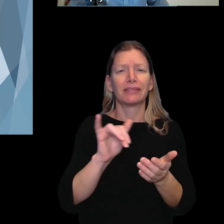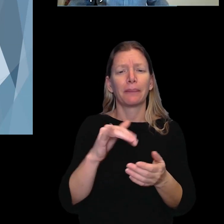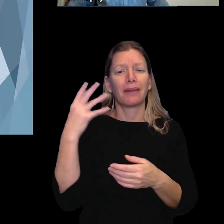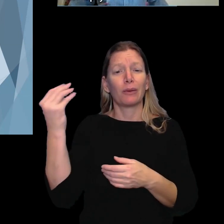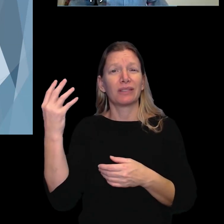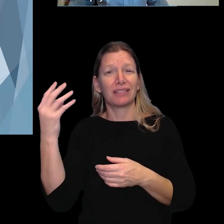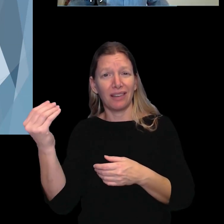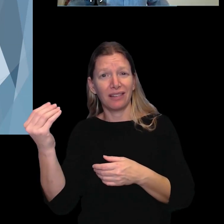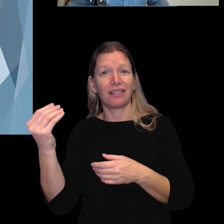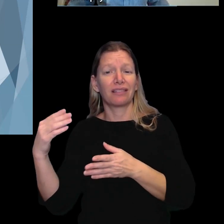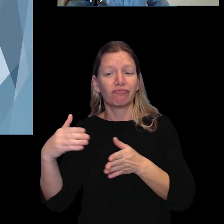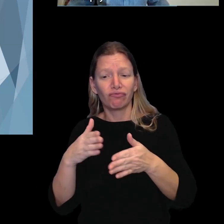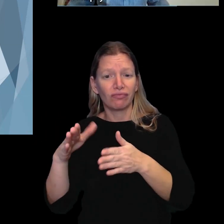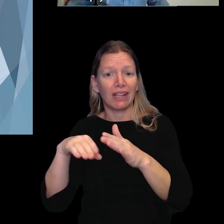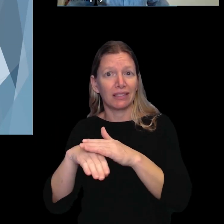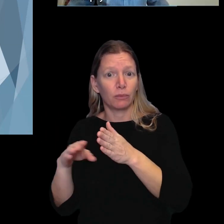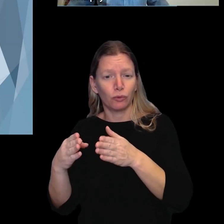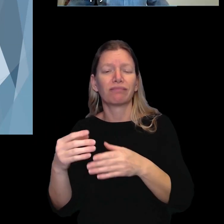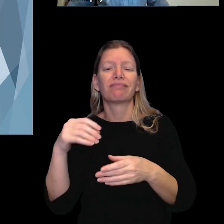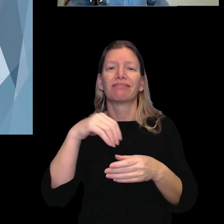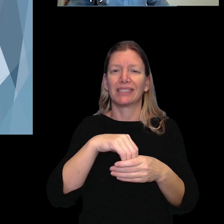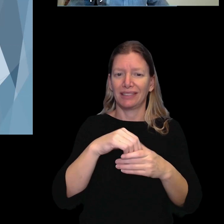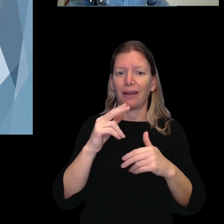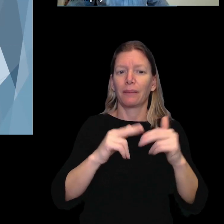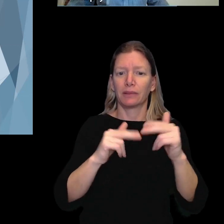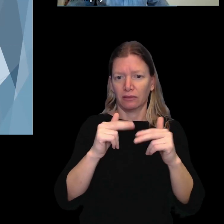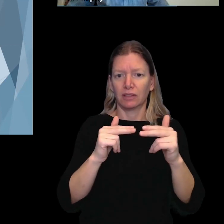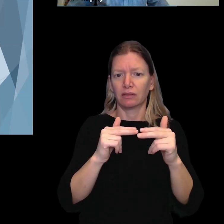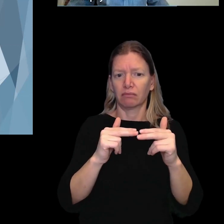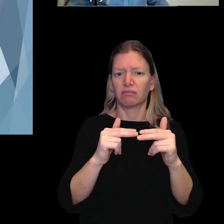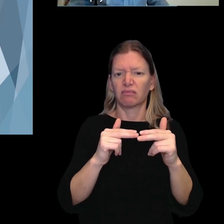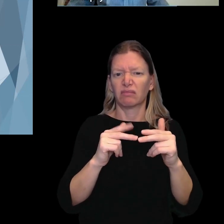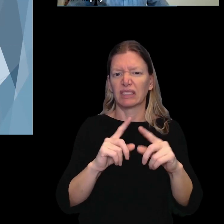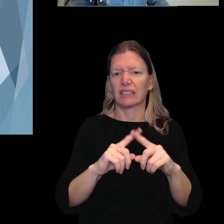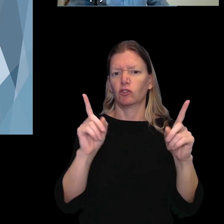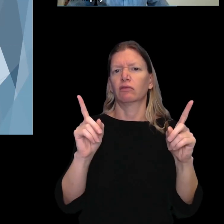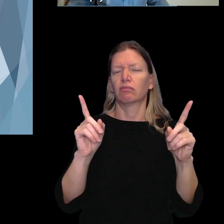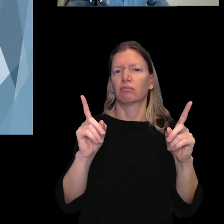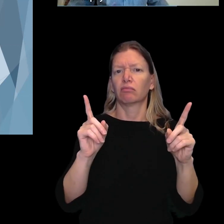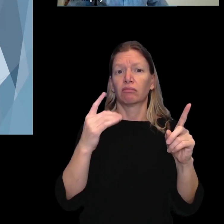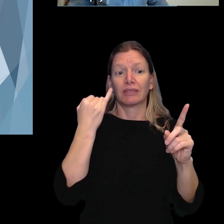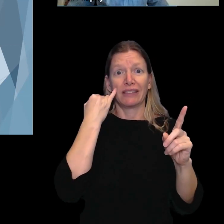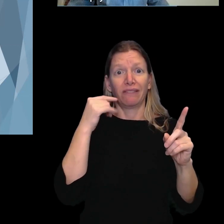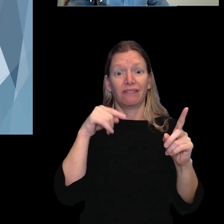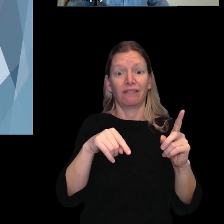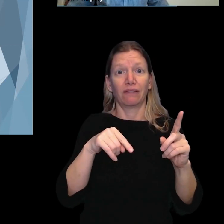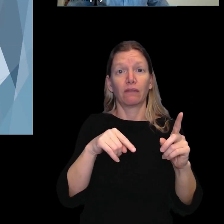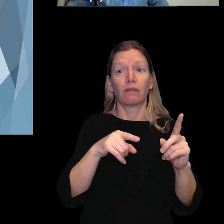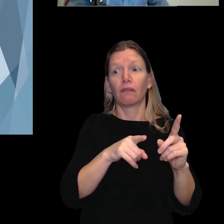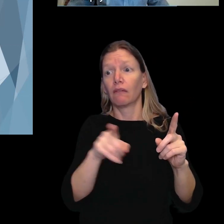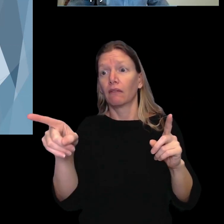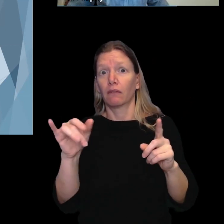And again, just like on the outside, if there's an accessible route within the building, which is different from the main route